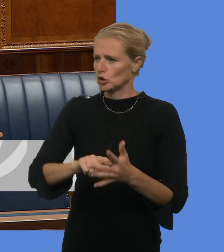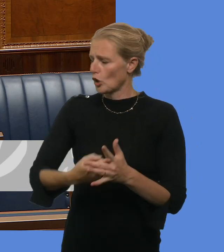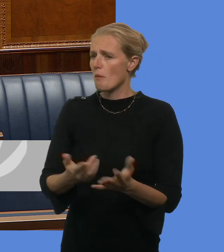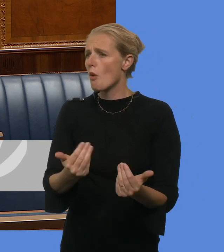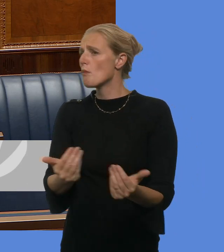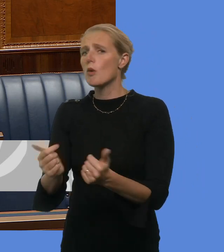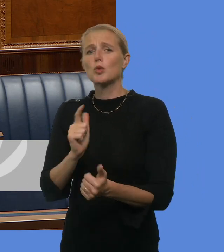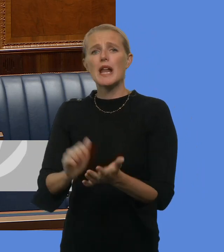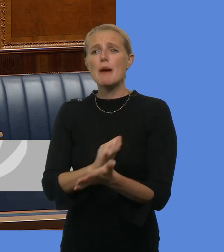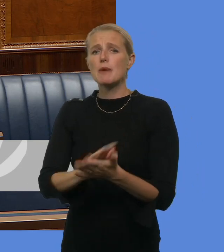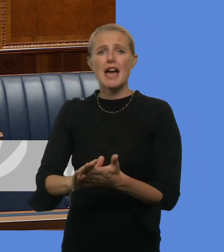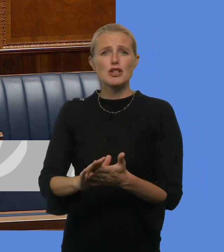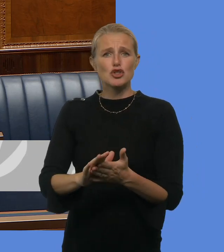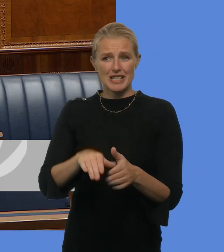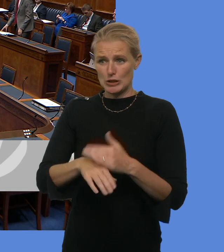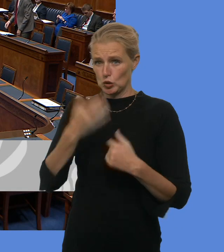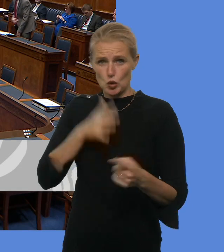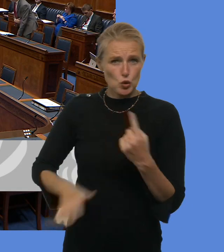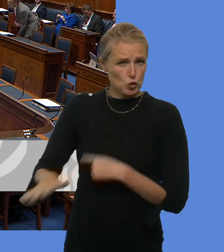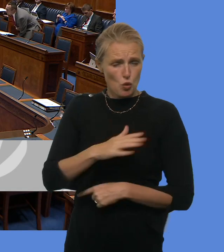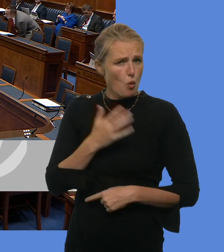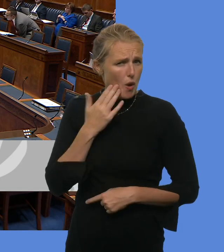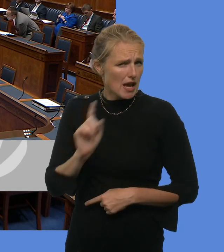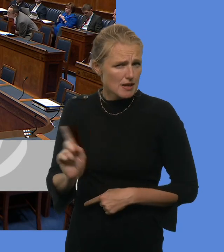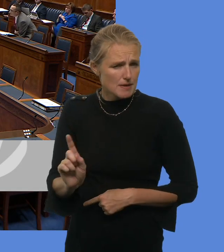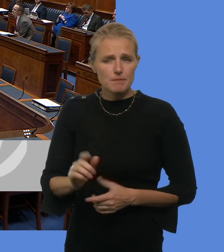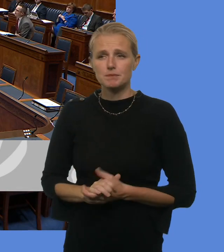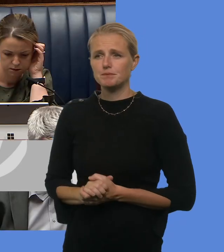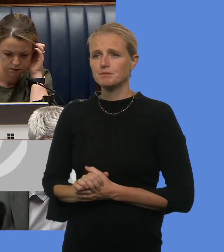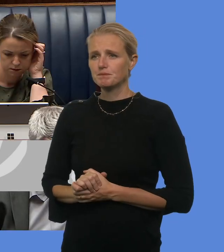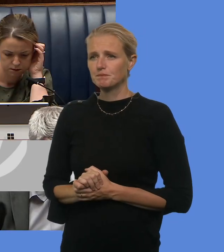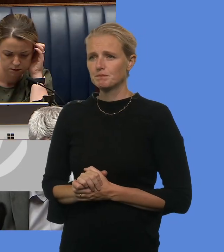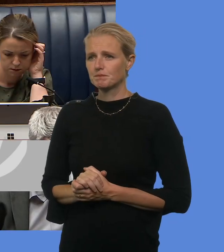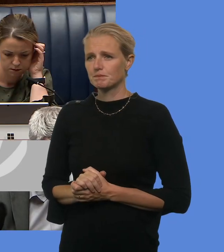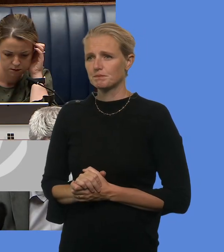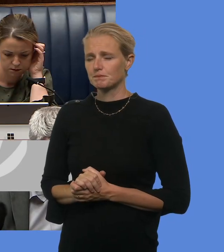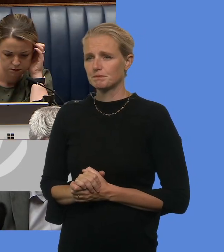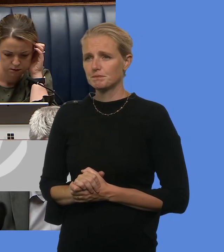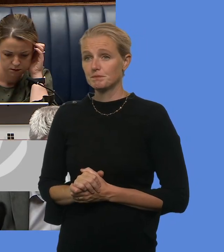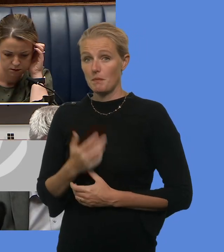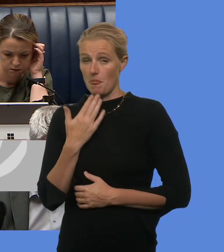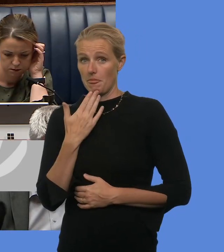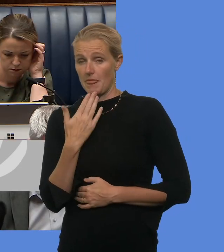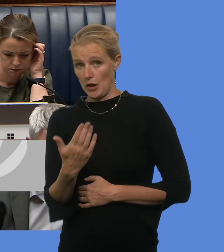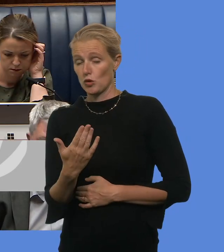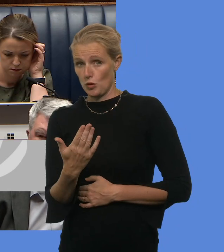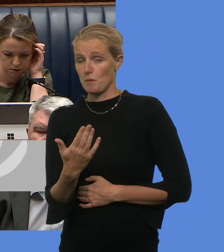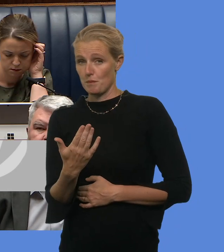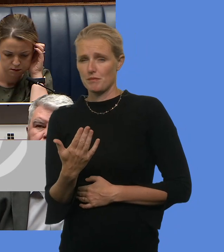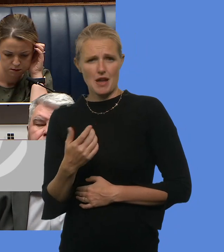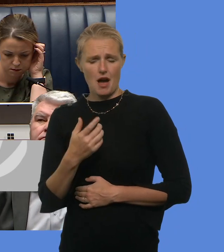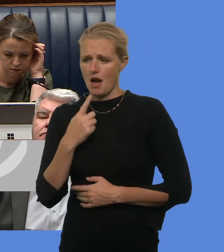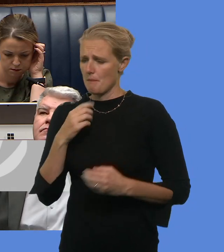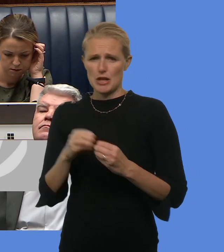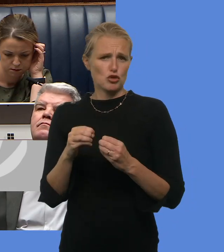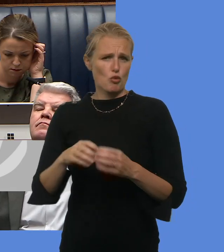hour speed zones around our local schools? Minister. Thank the Member for that question. As I say, I